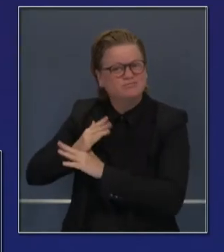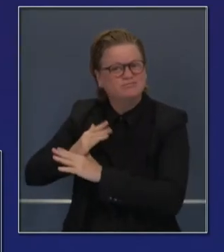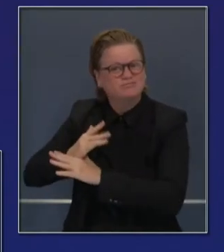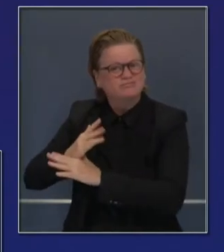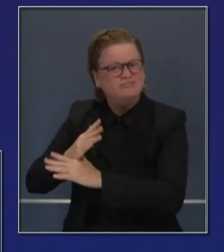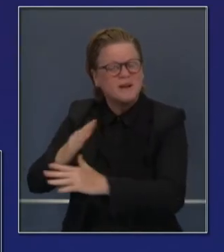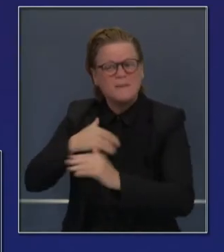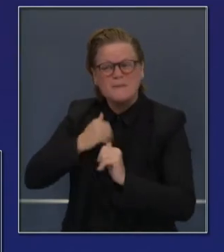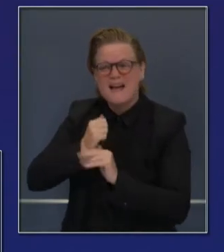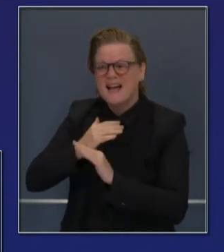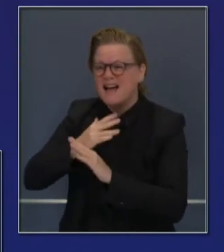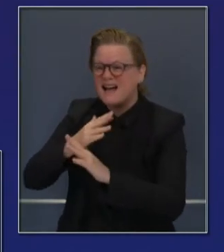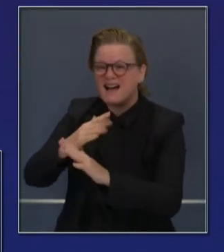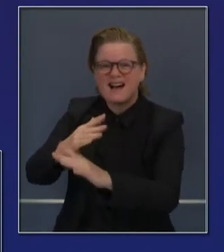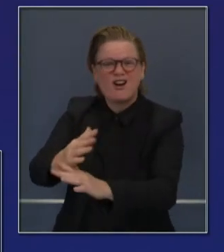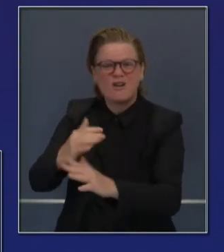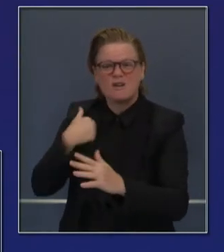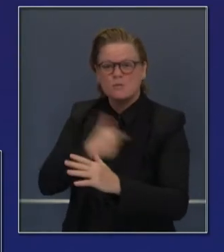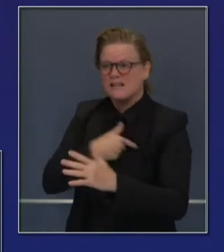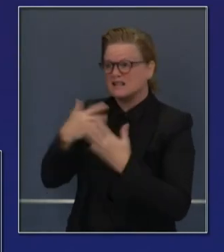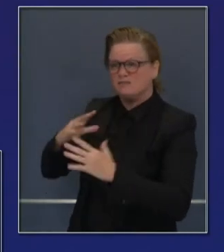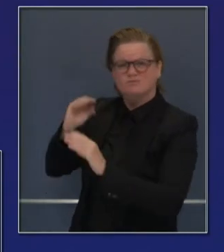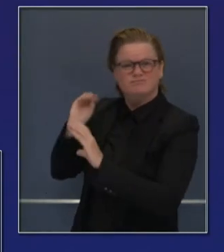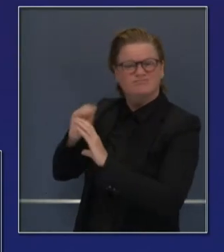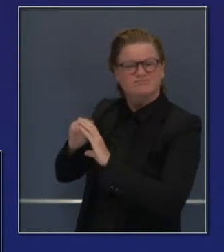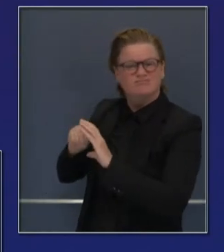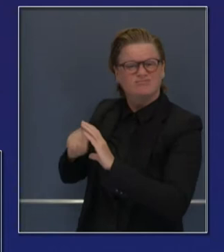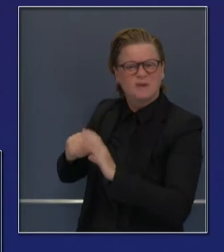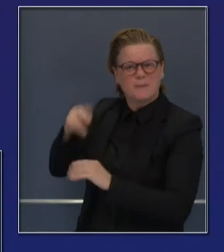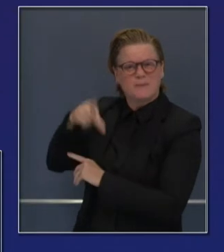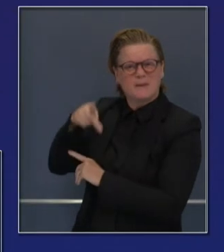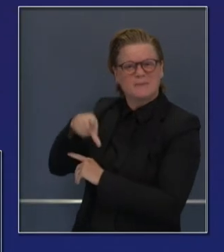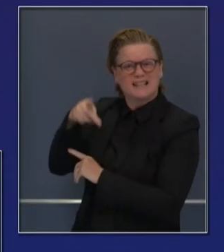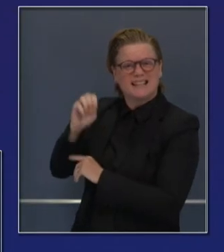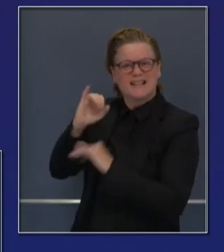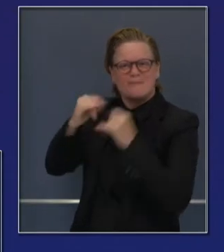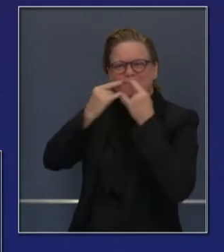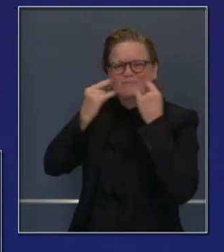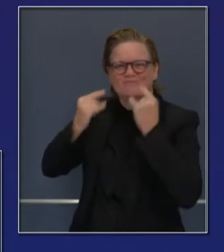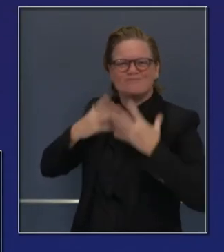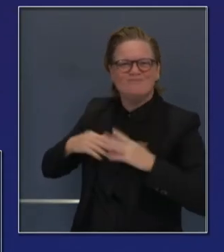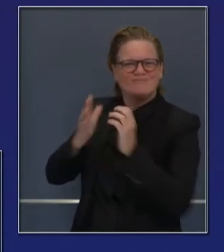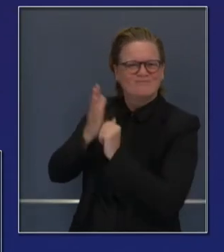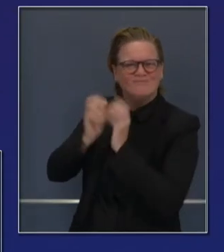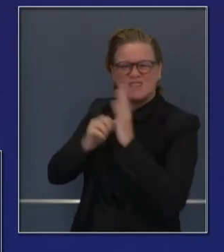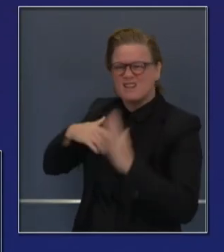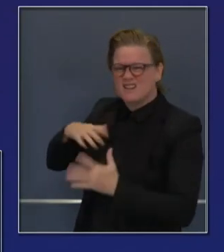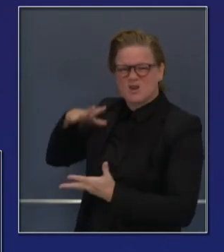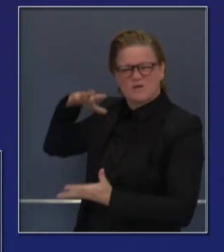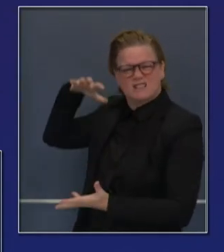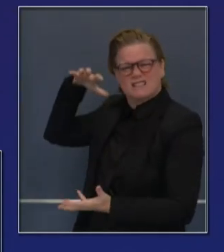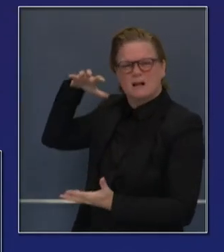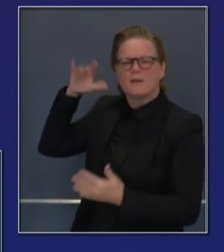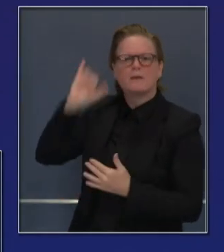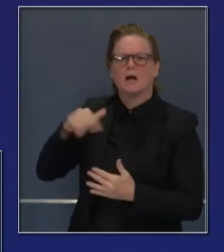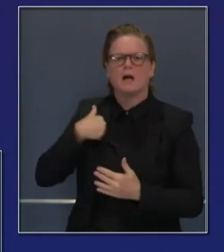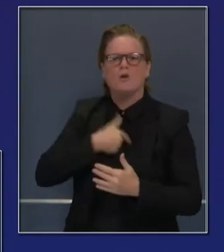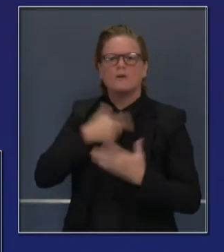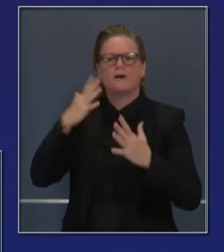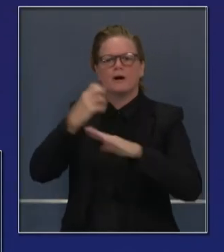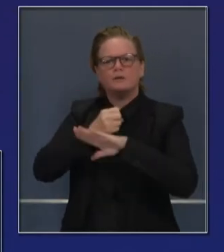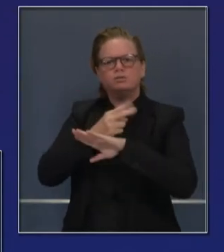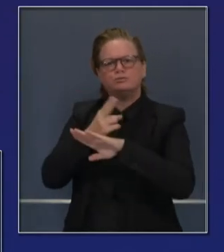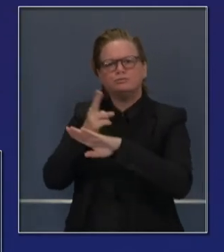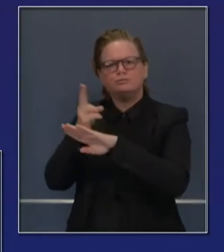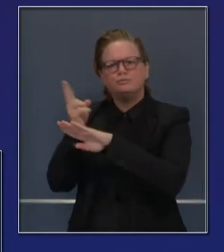PPE stockpile is the largest in the United States. In fact, it's larger than the U.S. government's stockpile. The